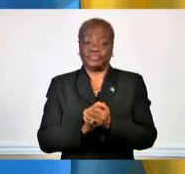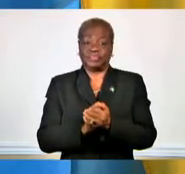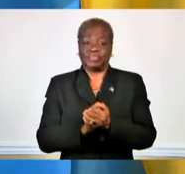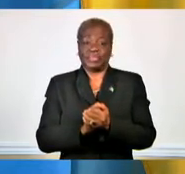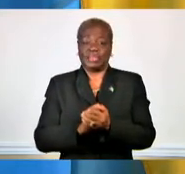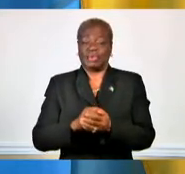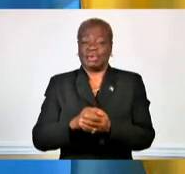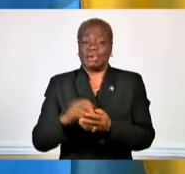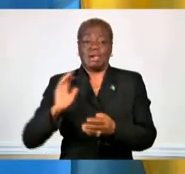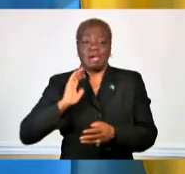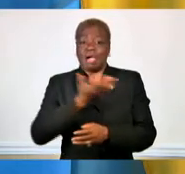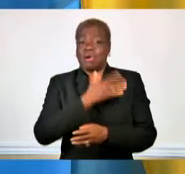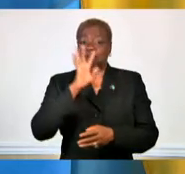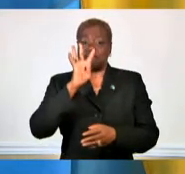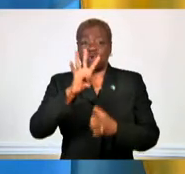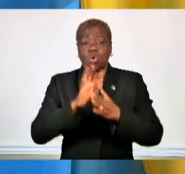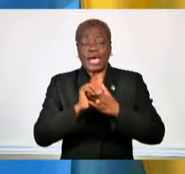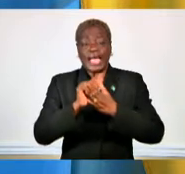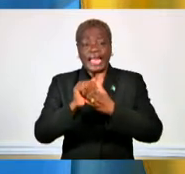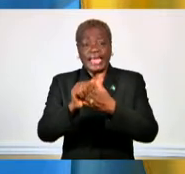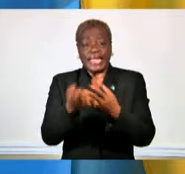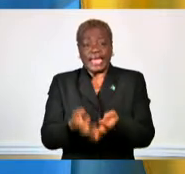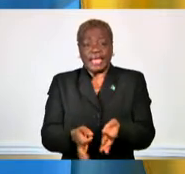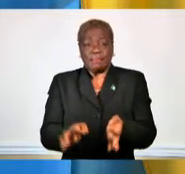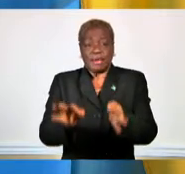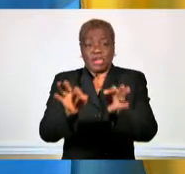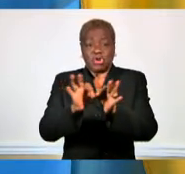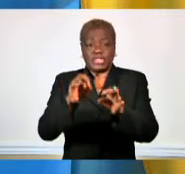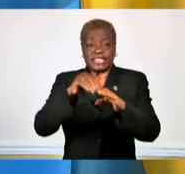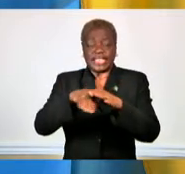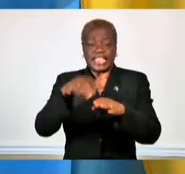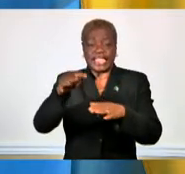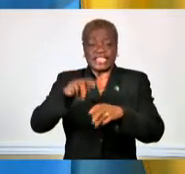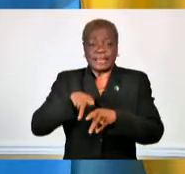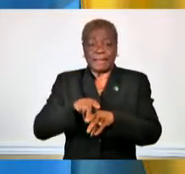Our 4 leading priorities during this pandemic are